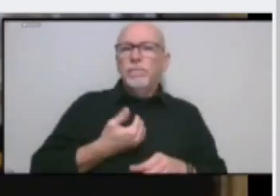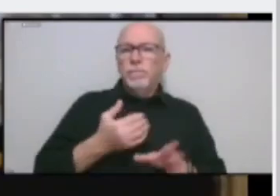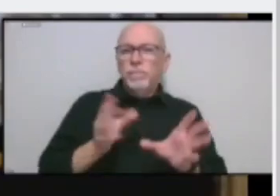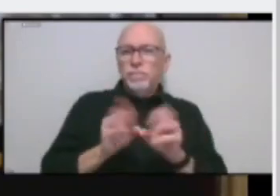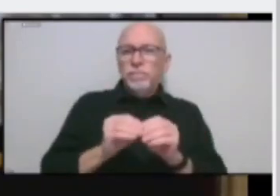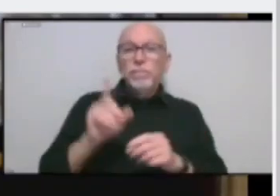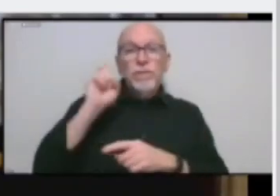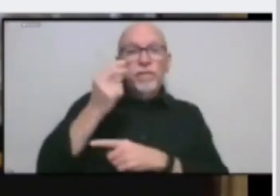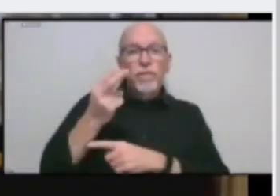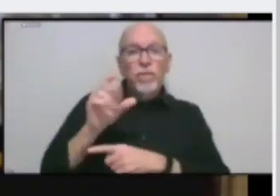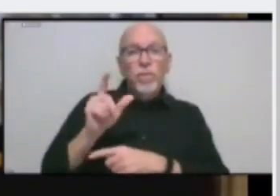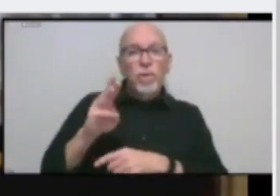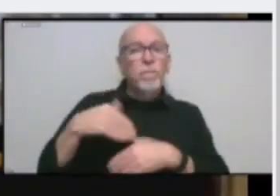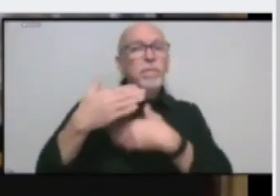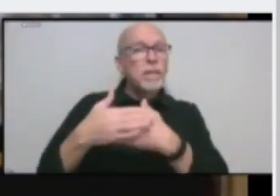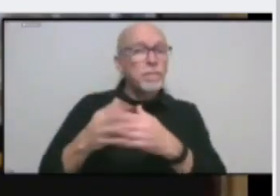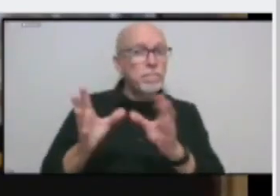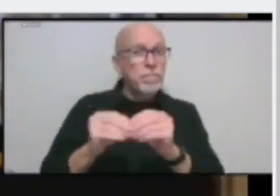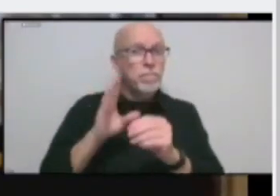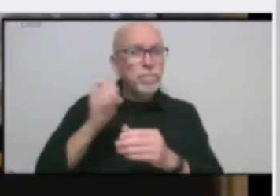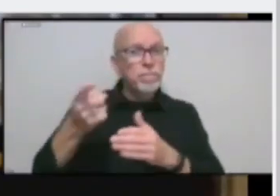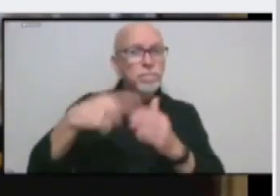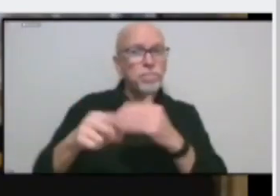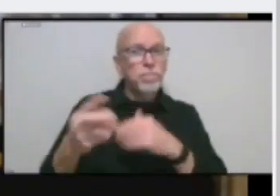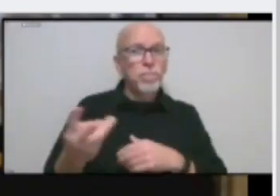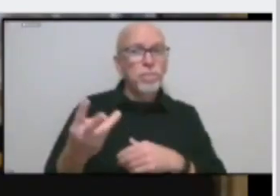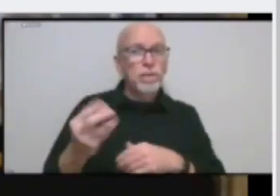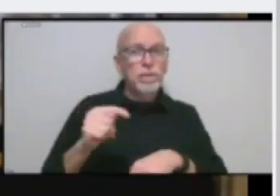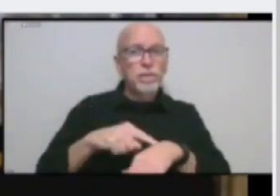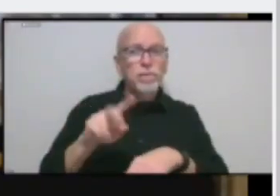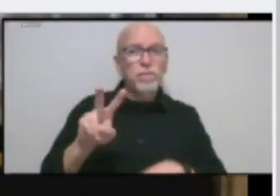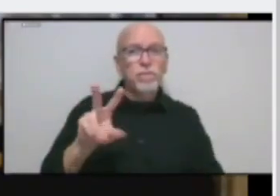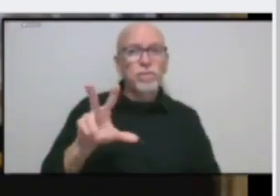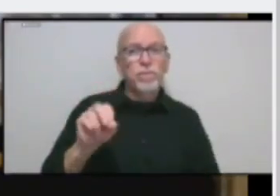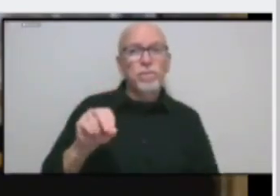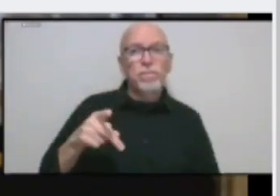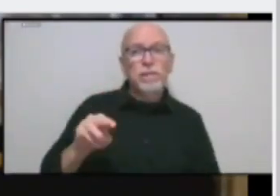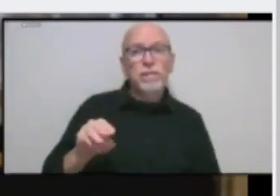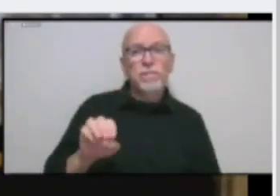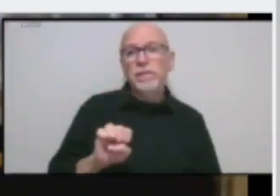Governor Holcomb's next briefing will be next Wednesday at 2:30 p.m. Eastern.